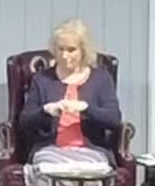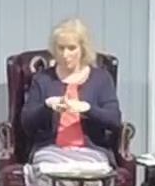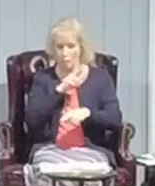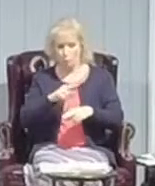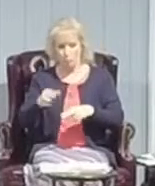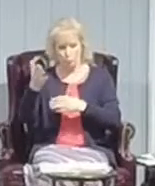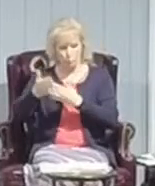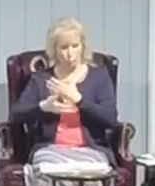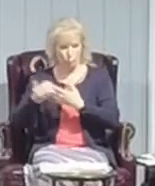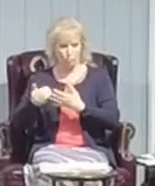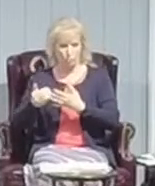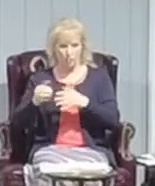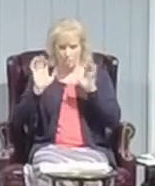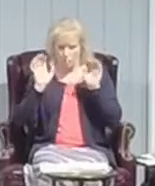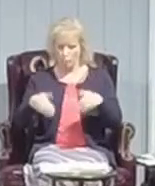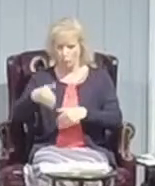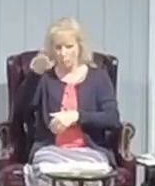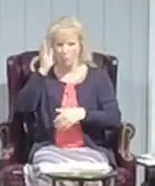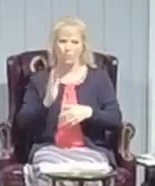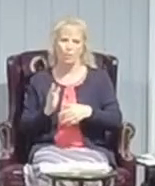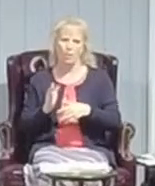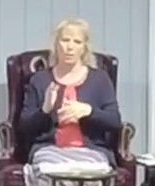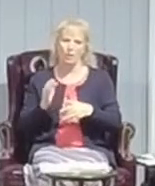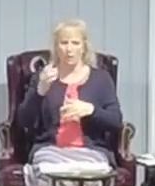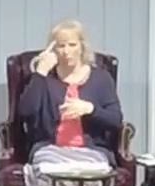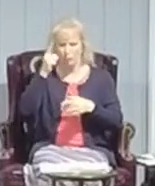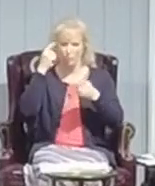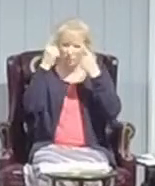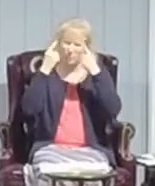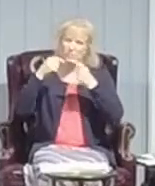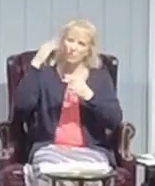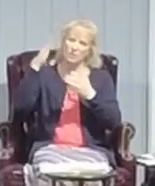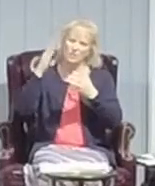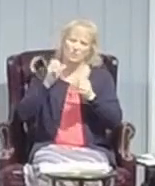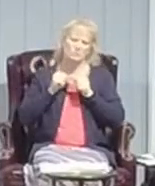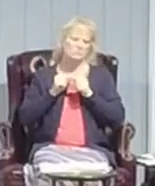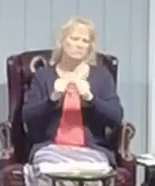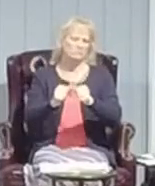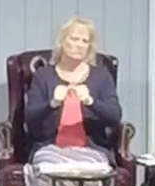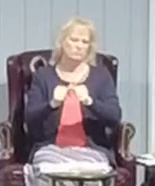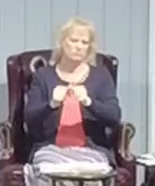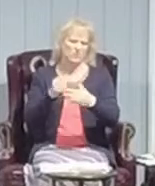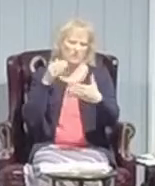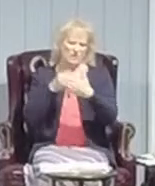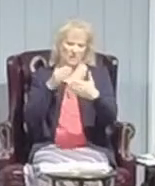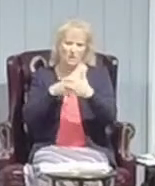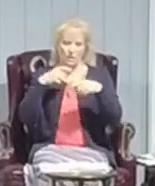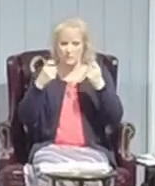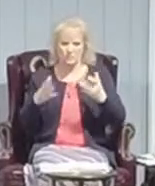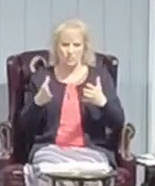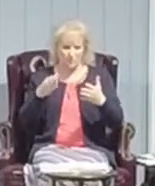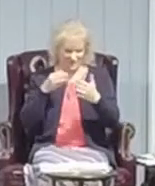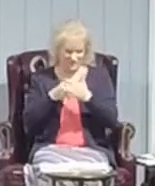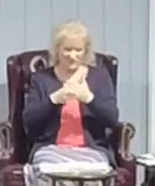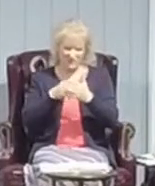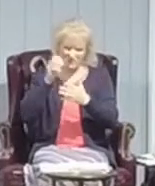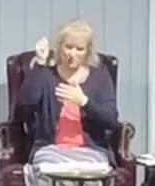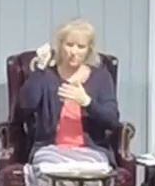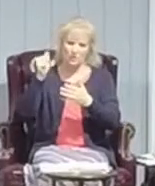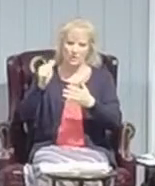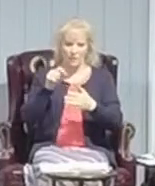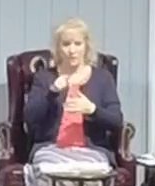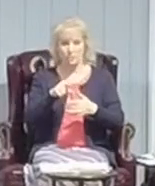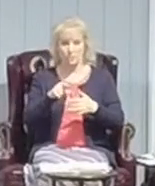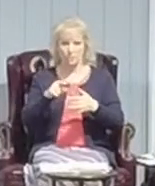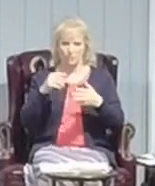at the right hand of the throne of God. For consider him that endured such contradiction of sinners against himself, lest ye